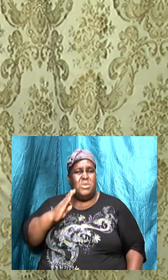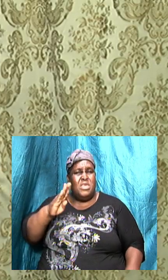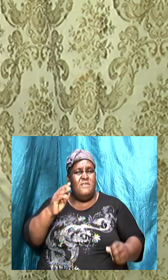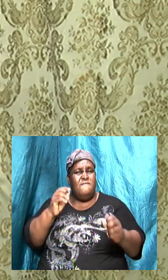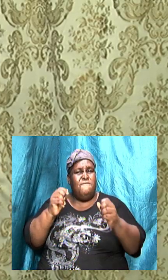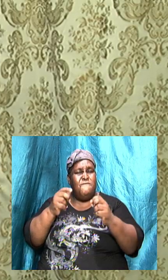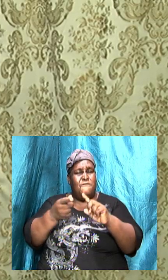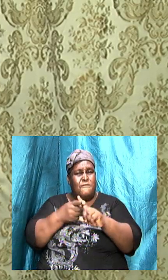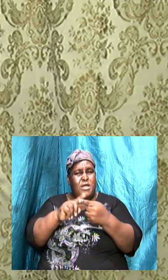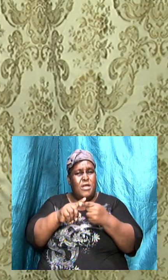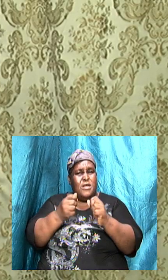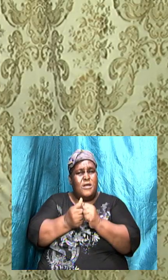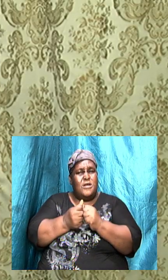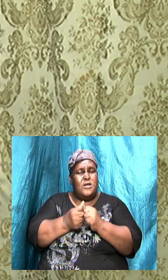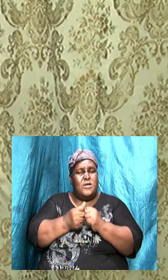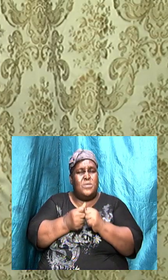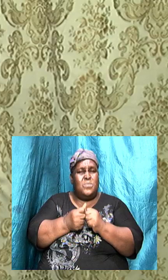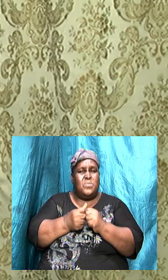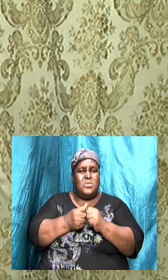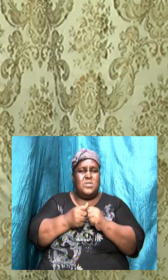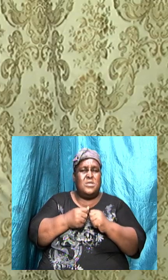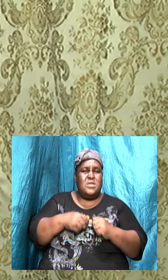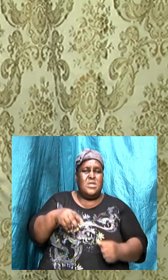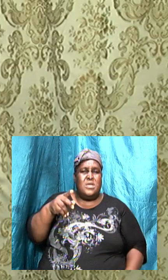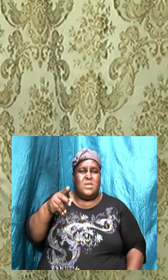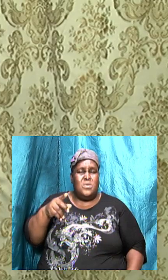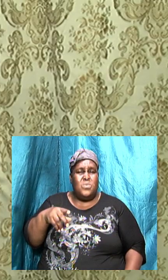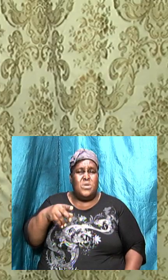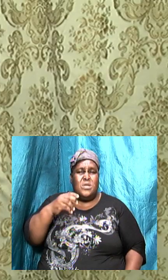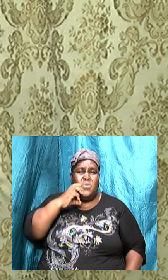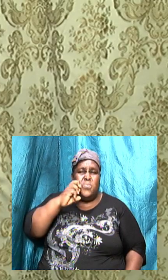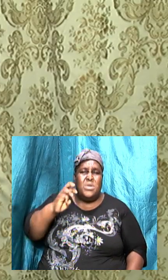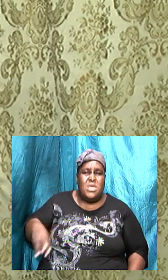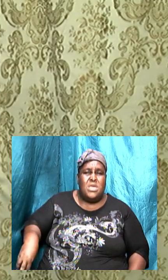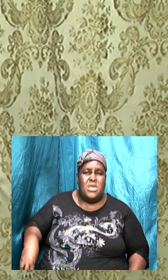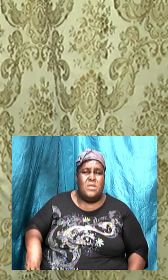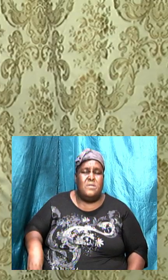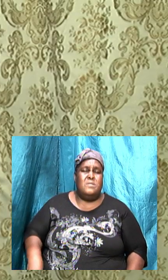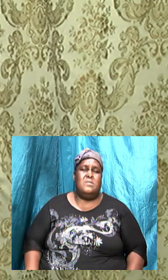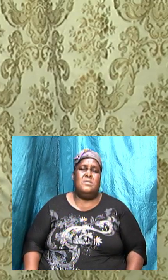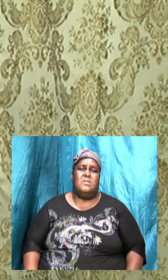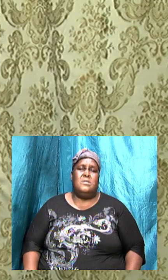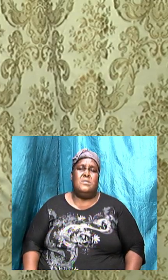And I challenge any saint of God, if we indulge in this, if